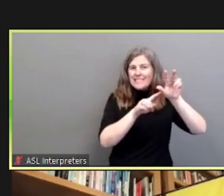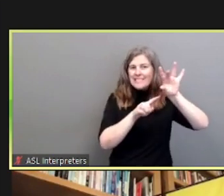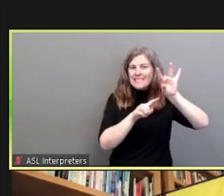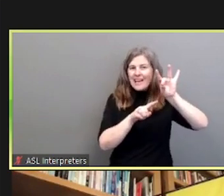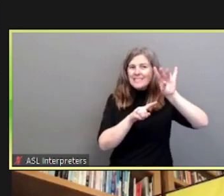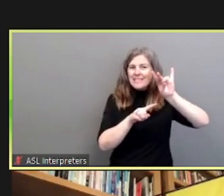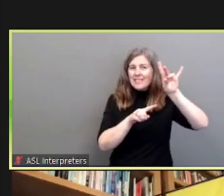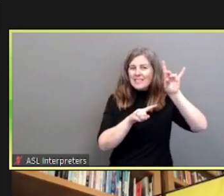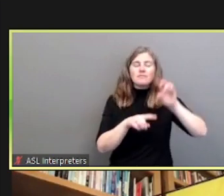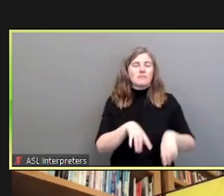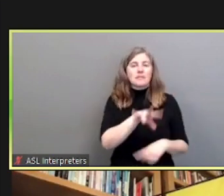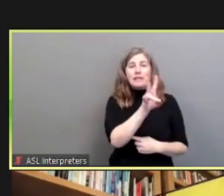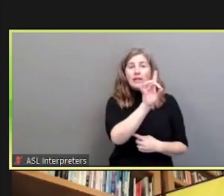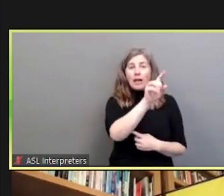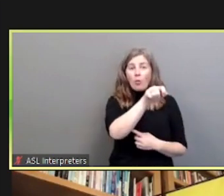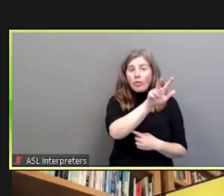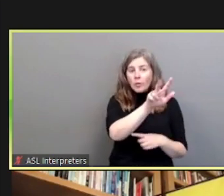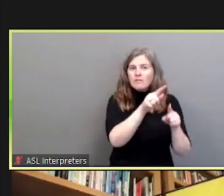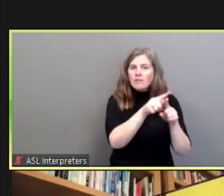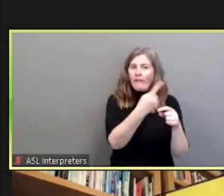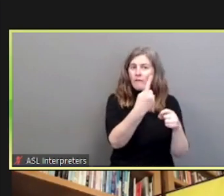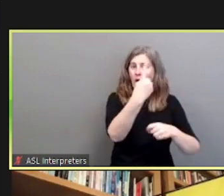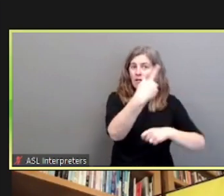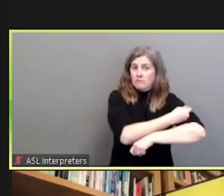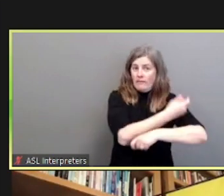their series. And you heard